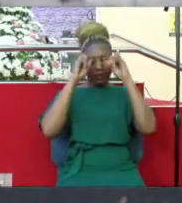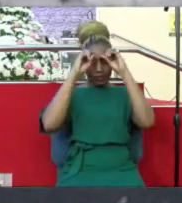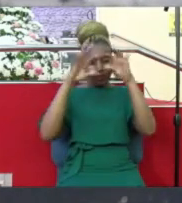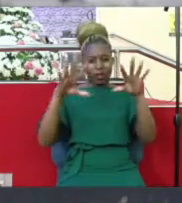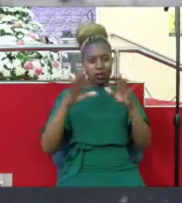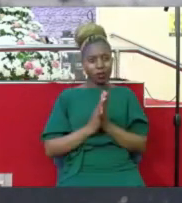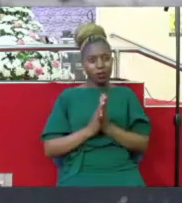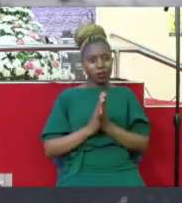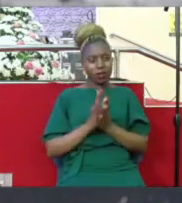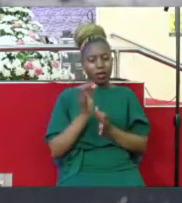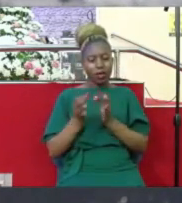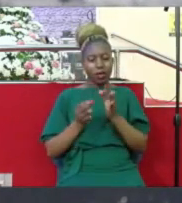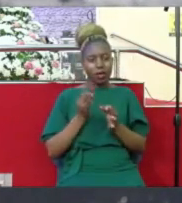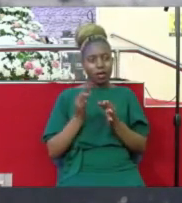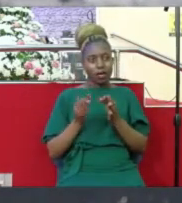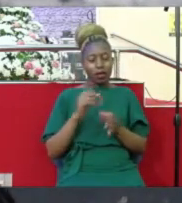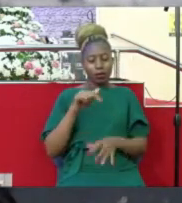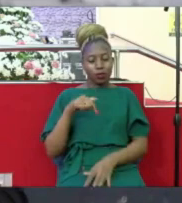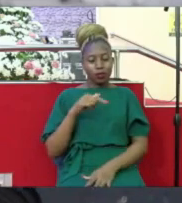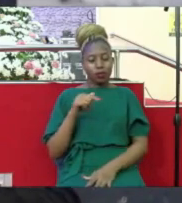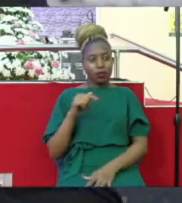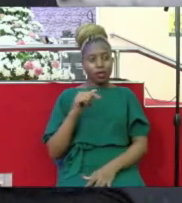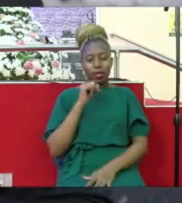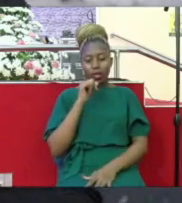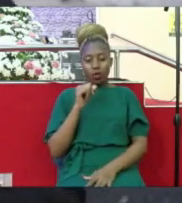if we do not mix the word with faith.